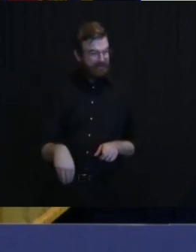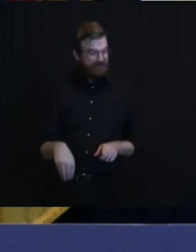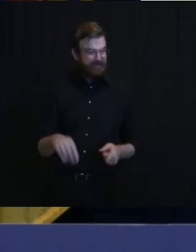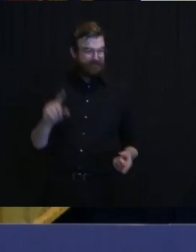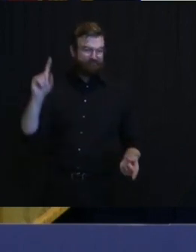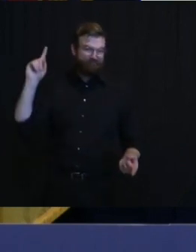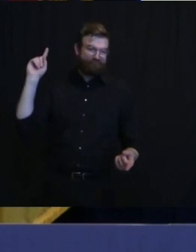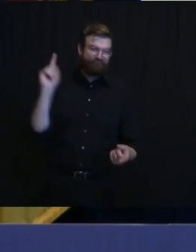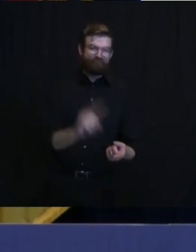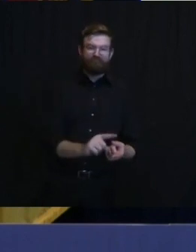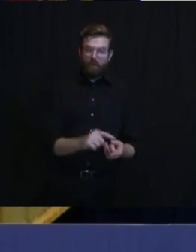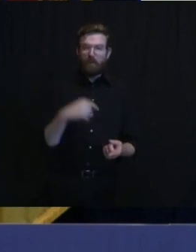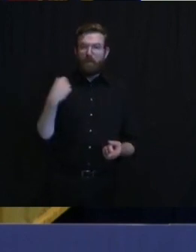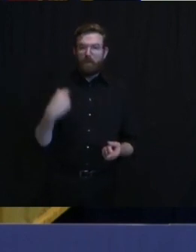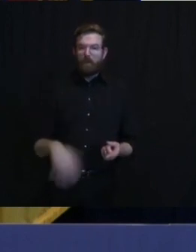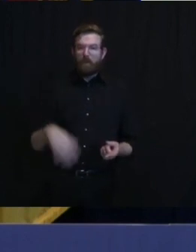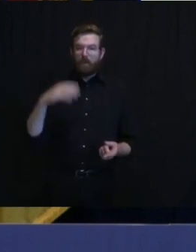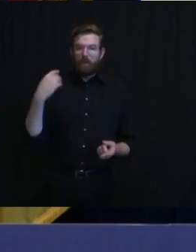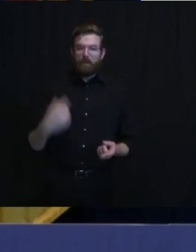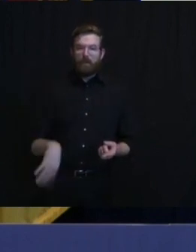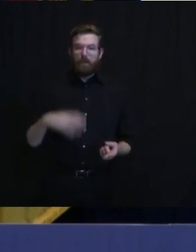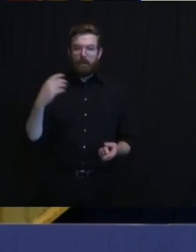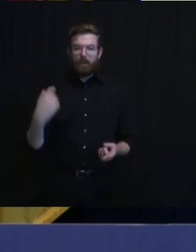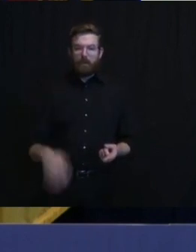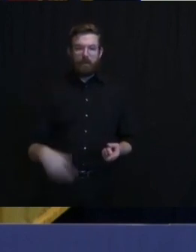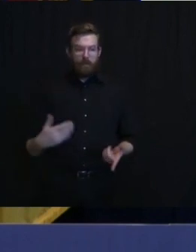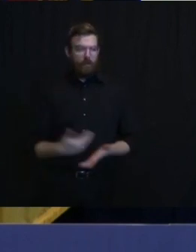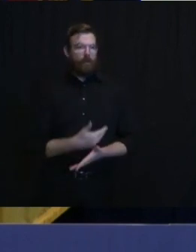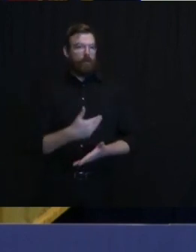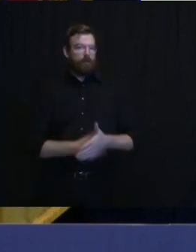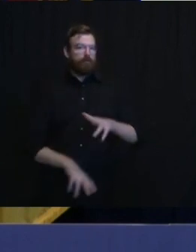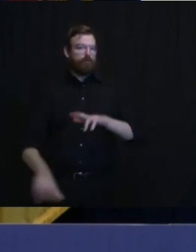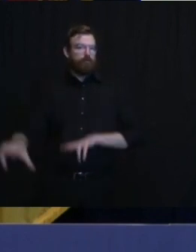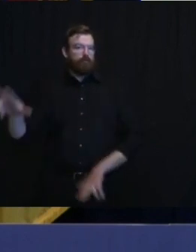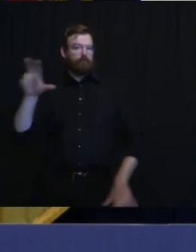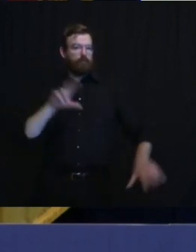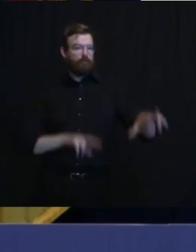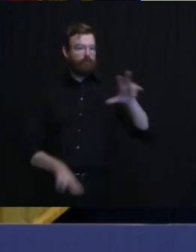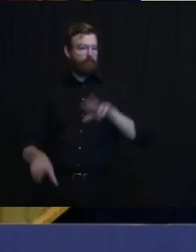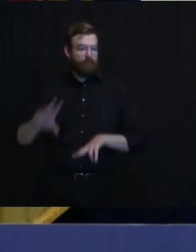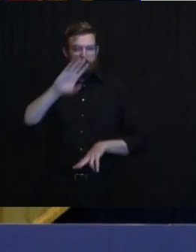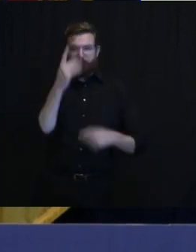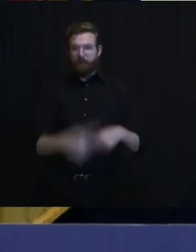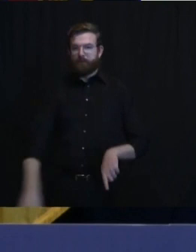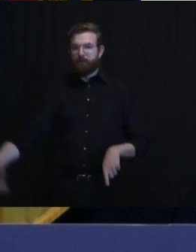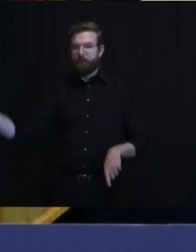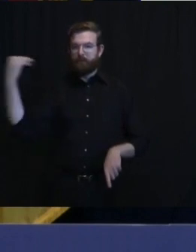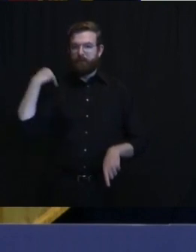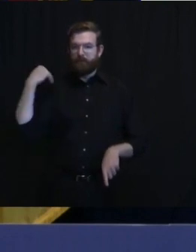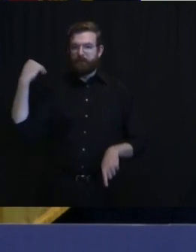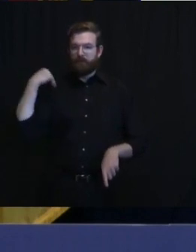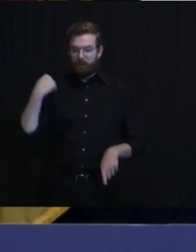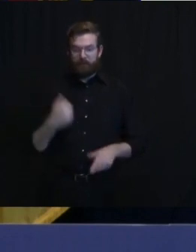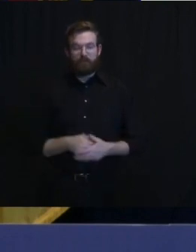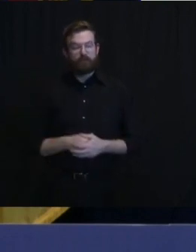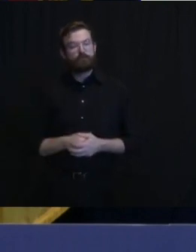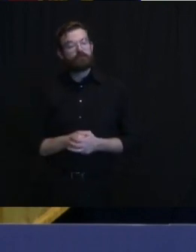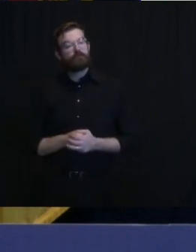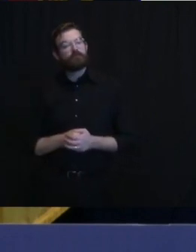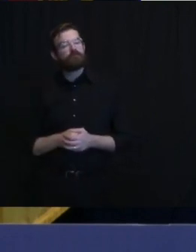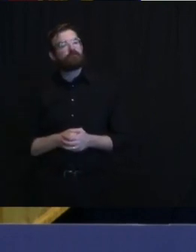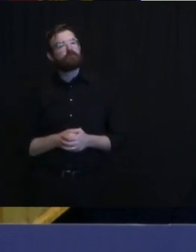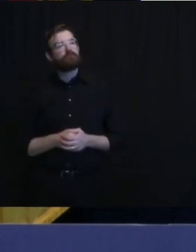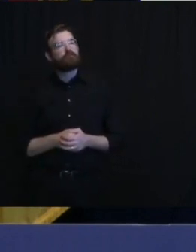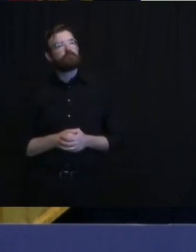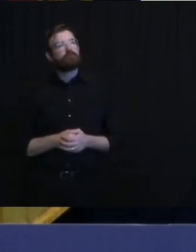that through, and we're taking advice from folks. Again, Angela Garrettson walked up to Steve Sweeney, Joe Cryan, and myself yesterday and said, you know